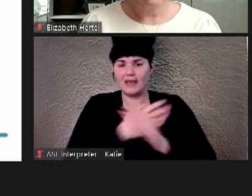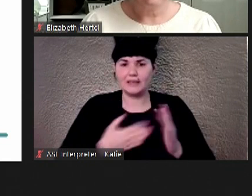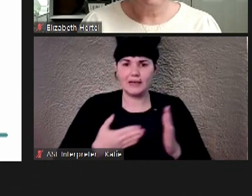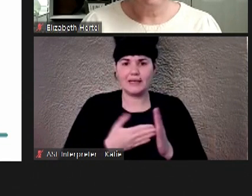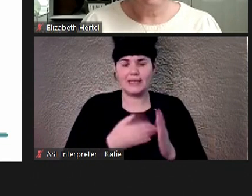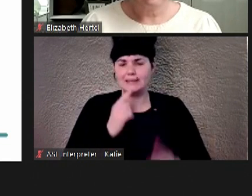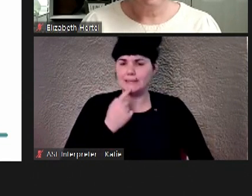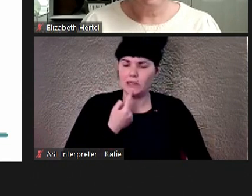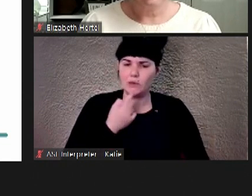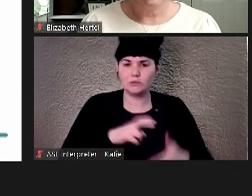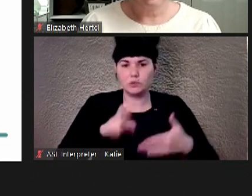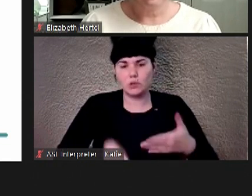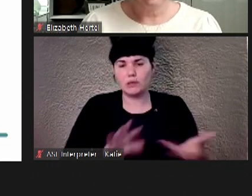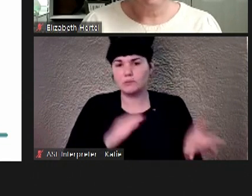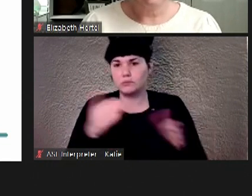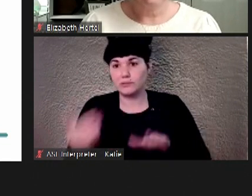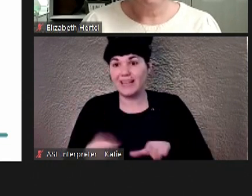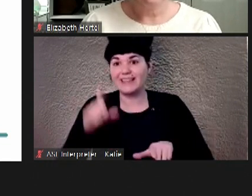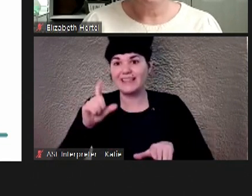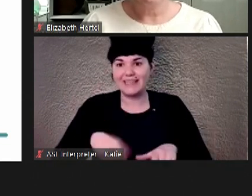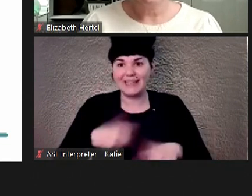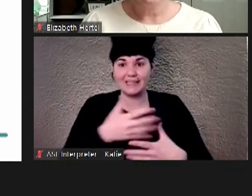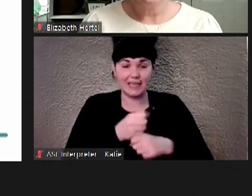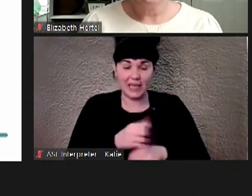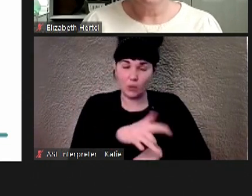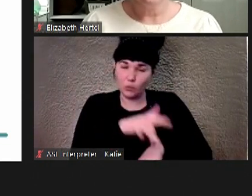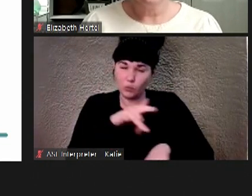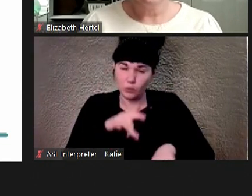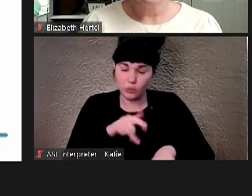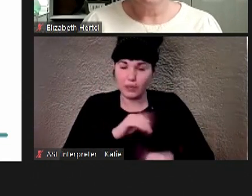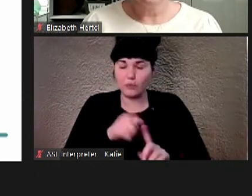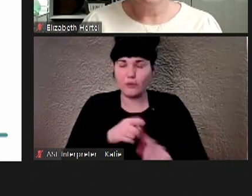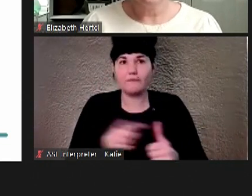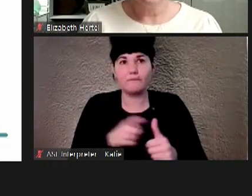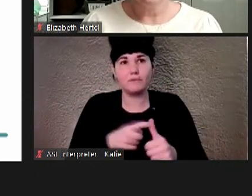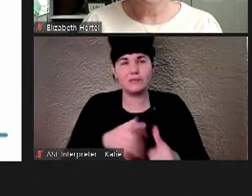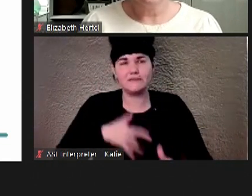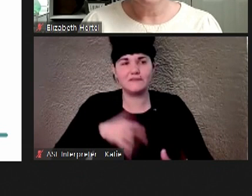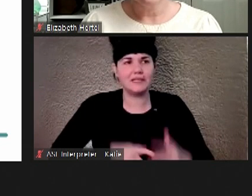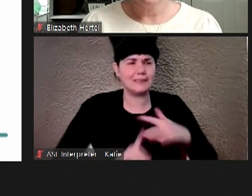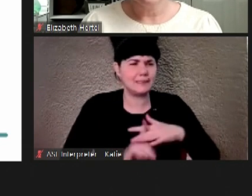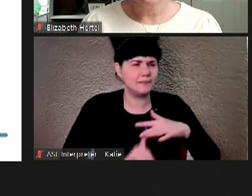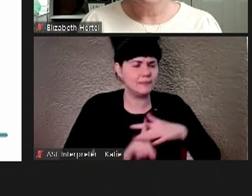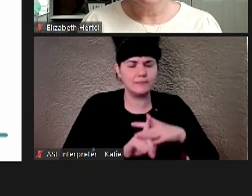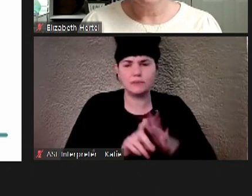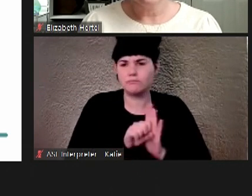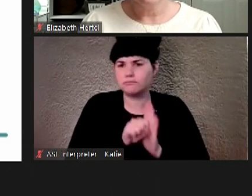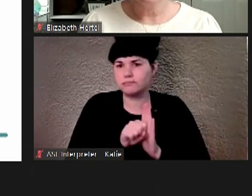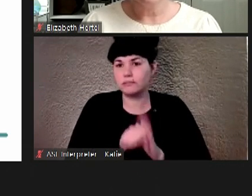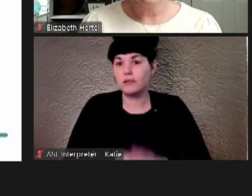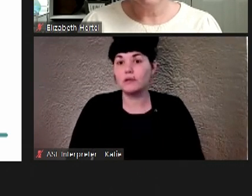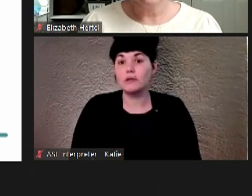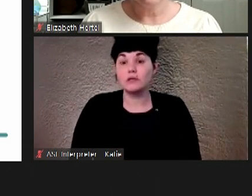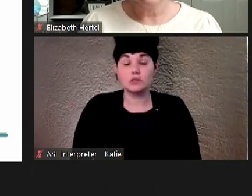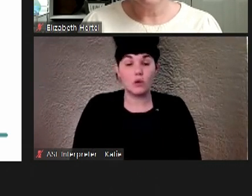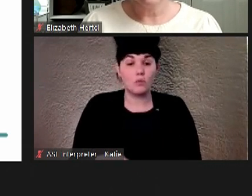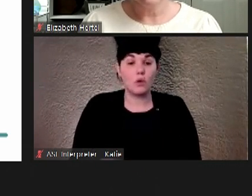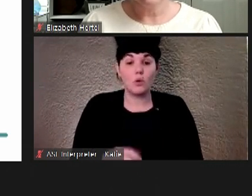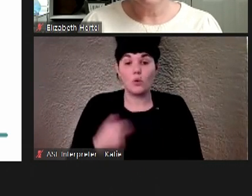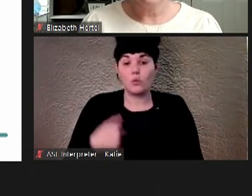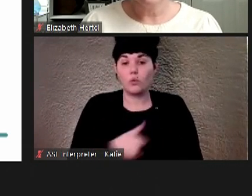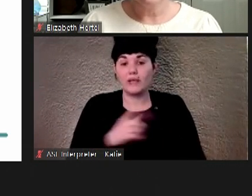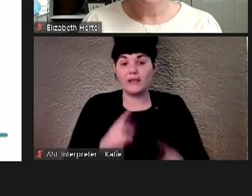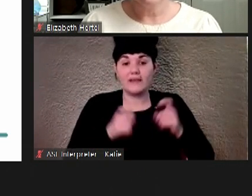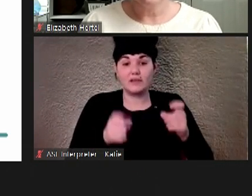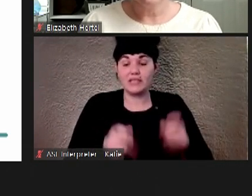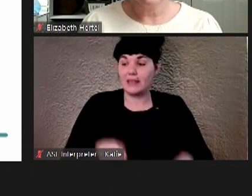we're working to prioritize those to individuals who are at highest risk, either those who are immunocompromised, those who are elderly,